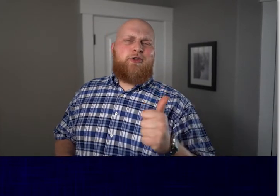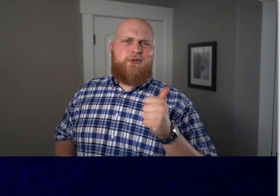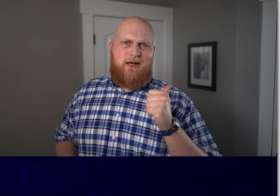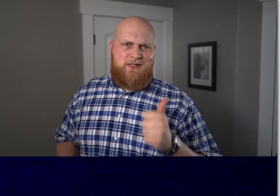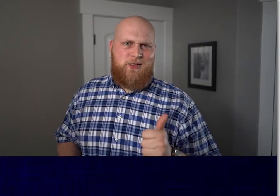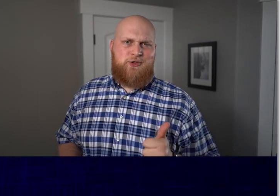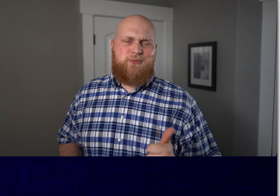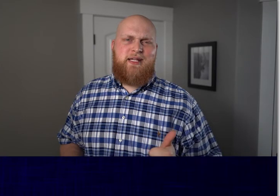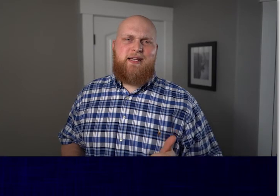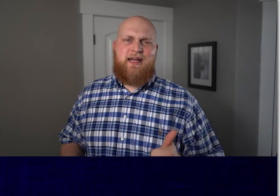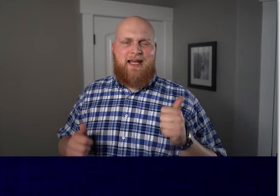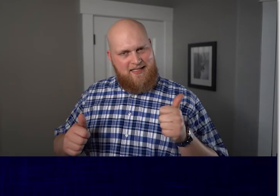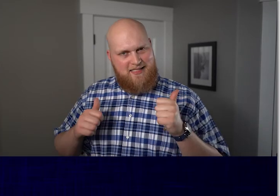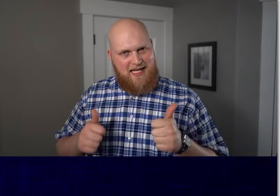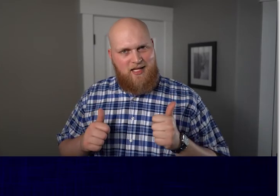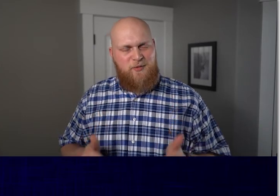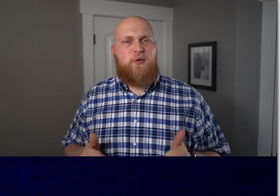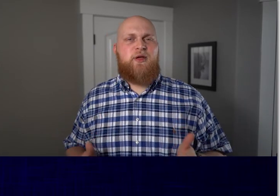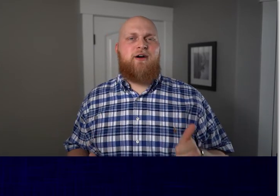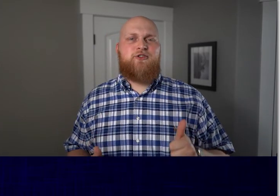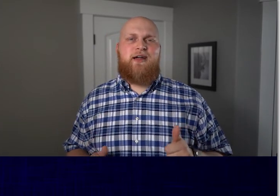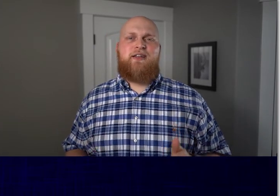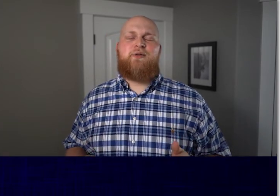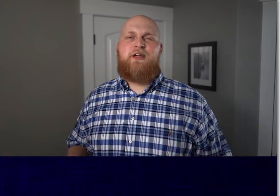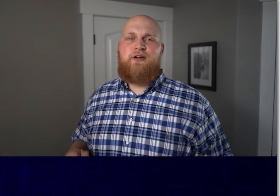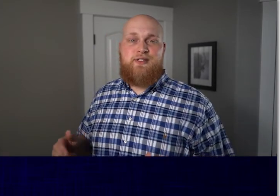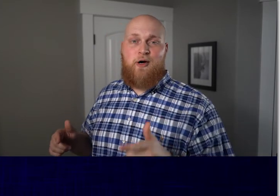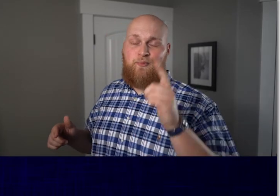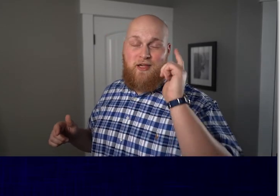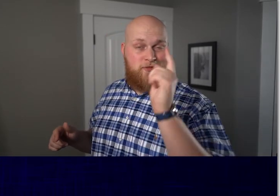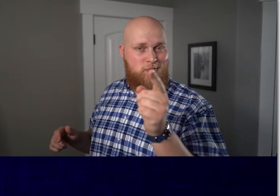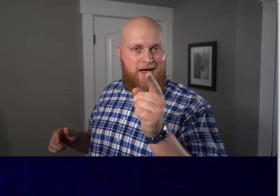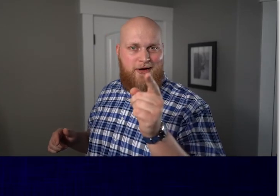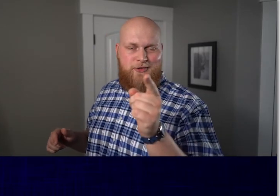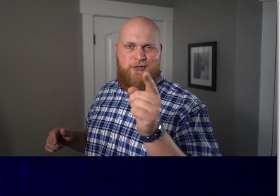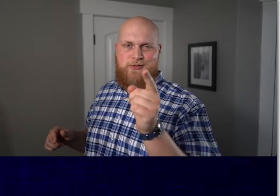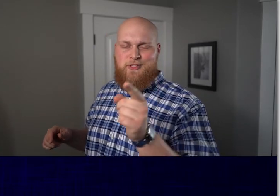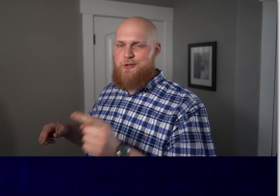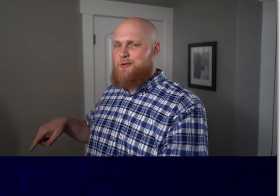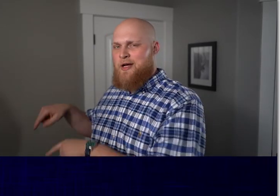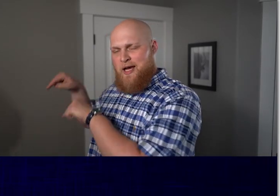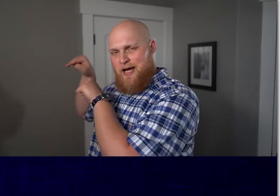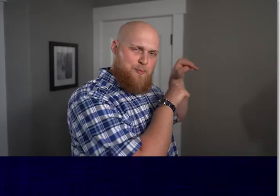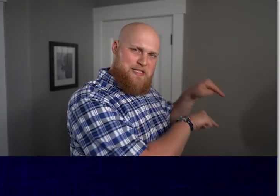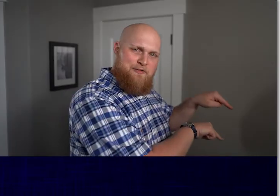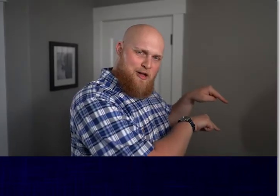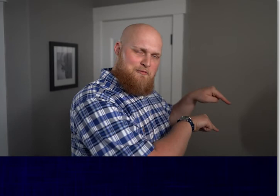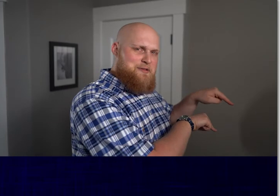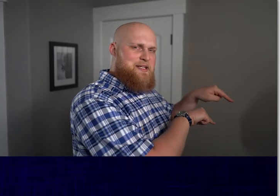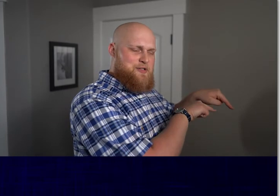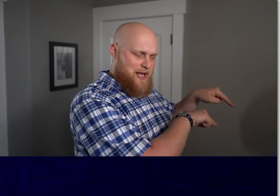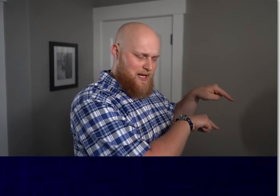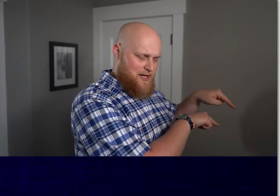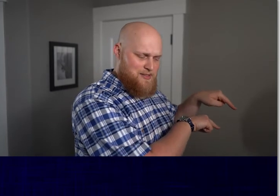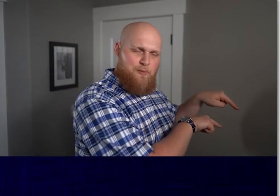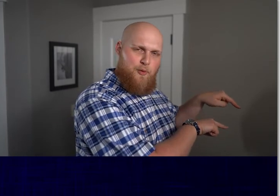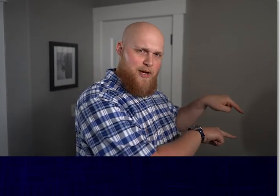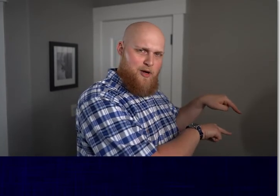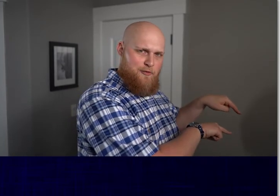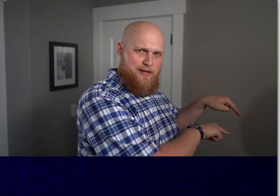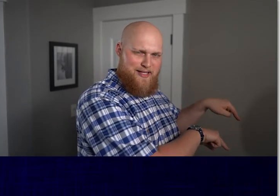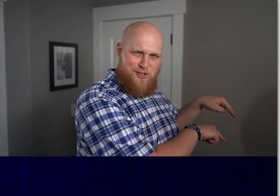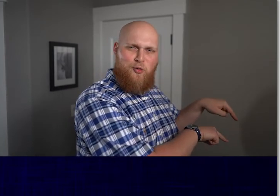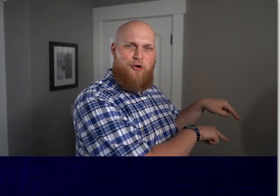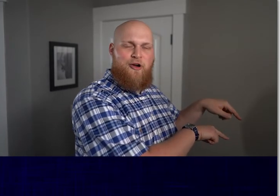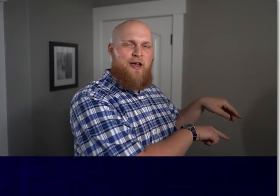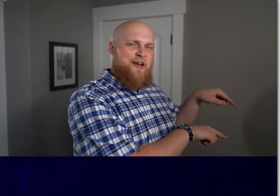more good news on social media, and that's exactly what we are trying to do here. So if you've got good news too, I believe all of our links are hanging out somewhere right